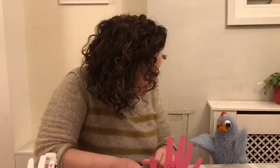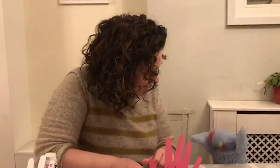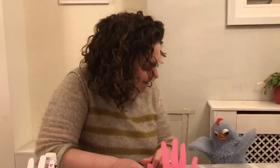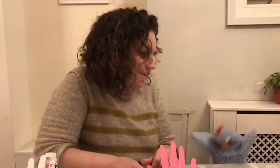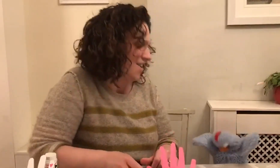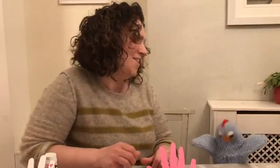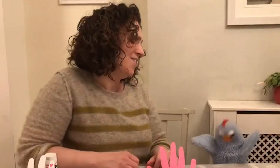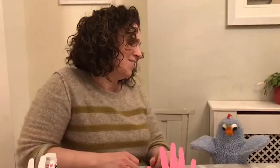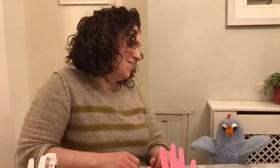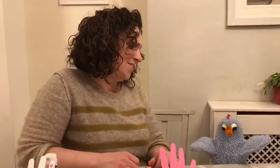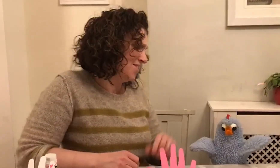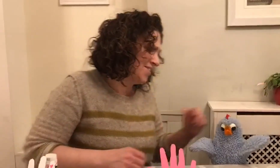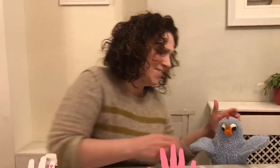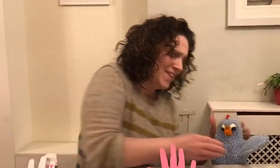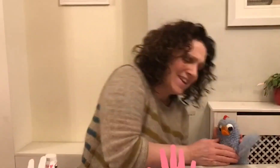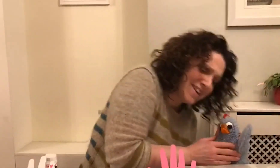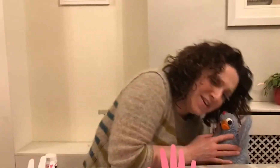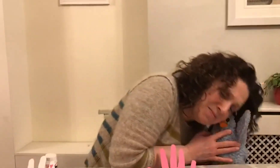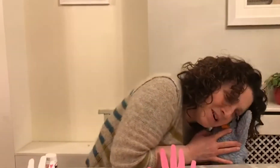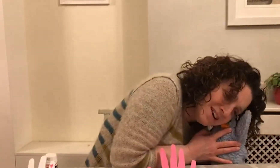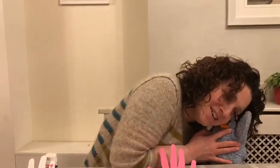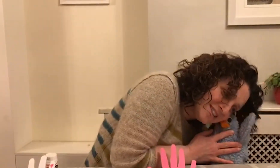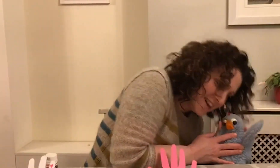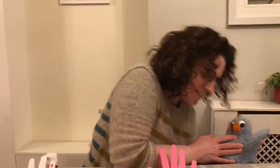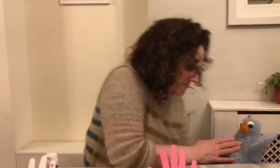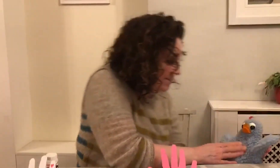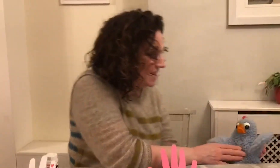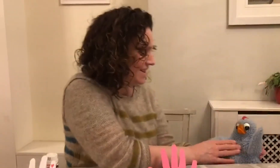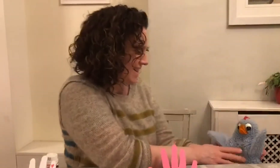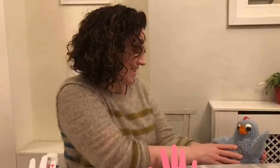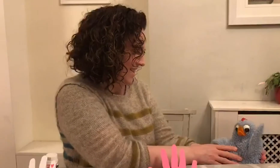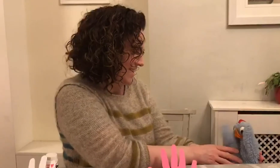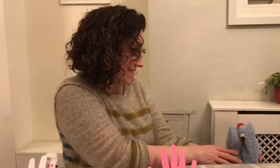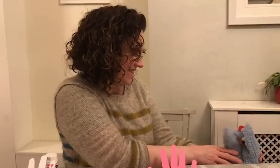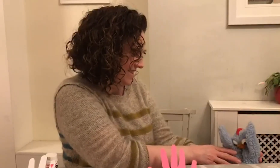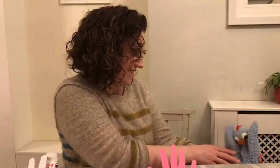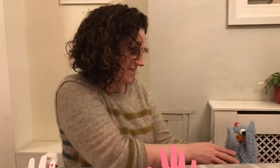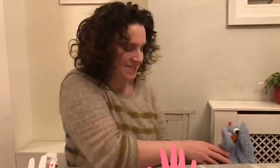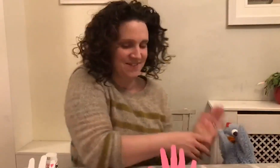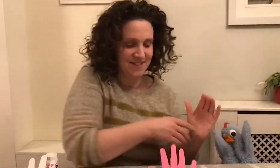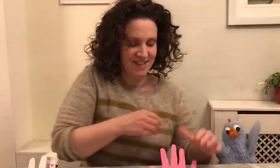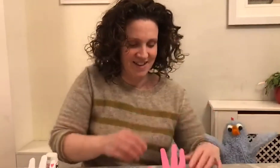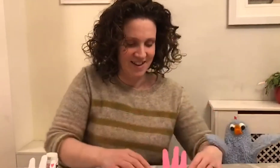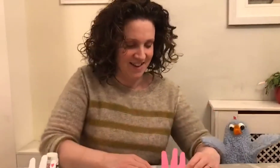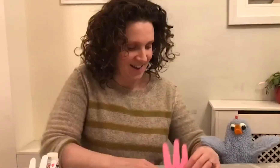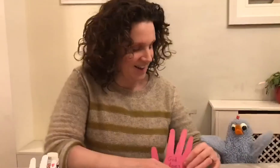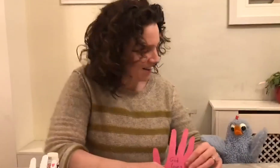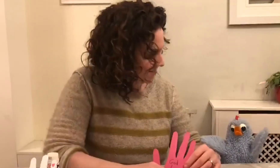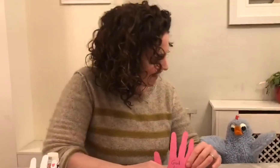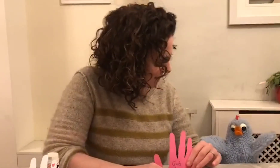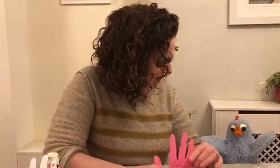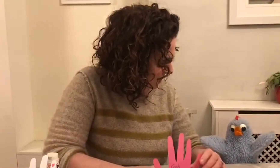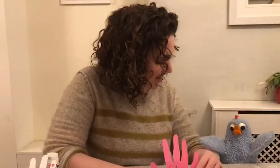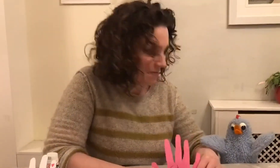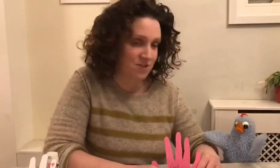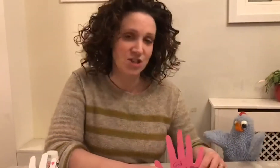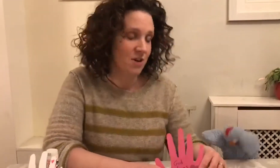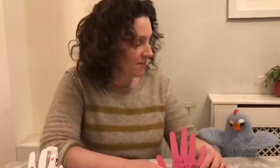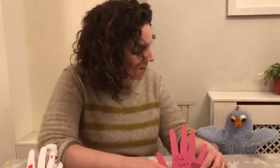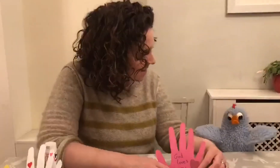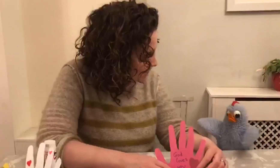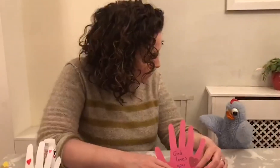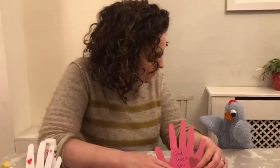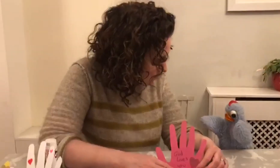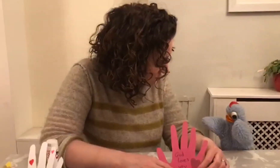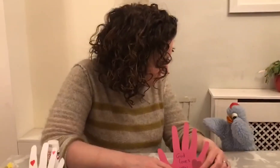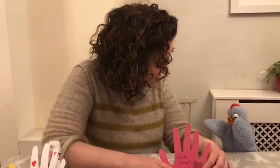Me? Oh, thank you, Bernard. That's really kind. Okay, thank you. And do you know,